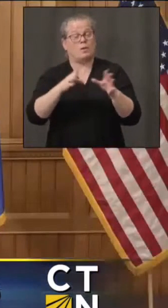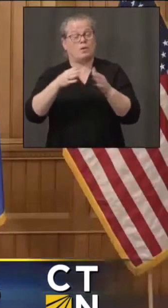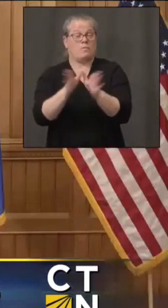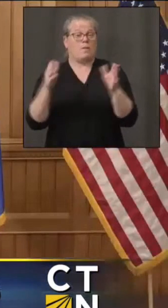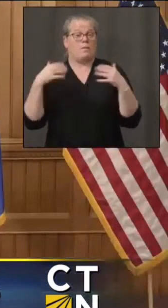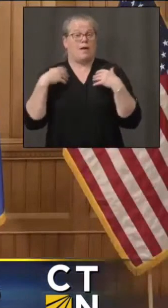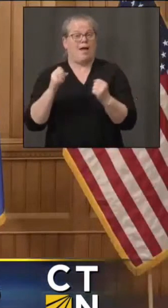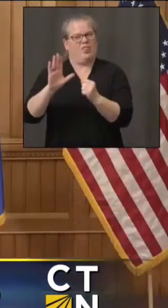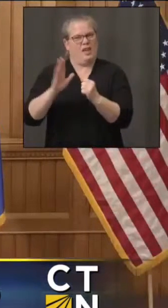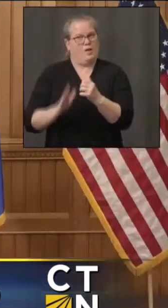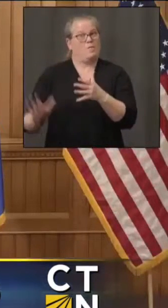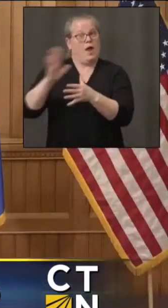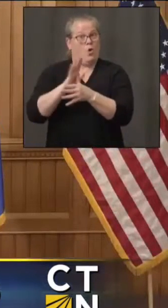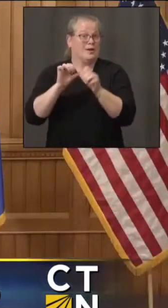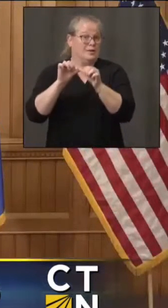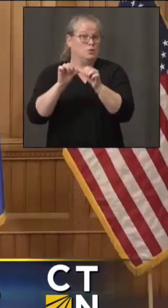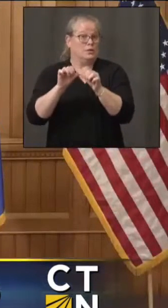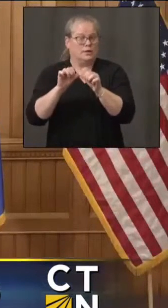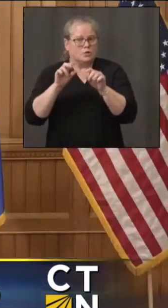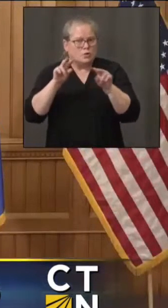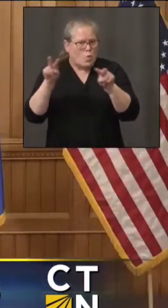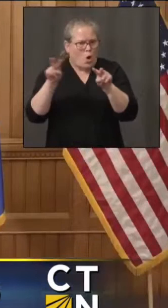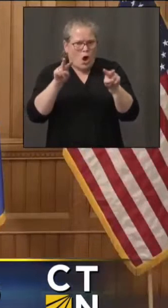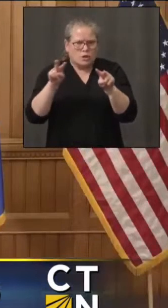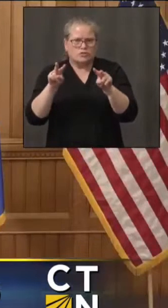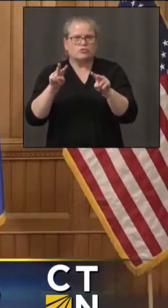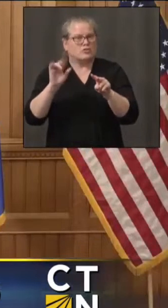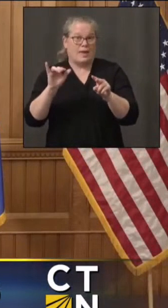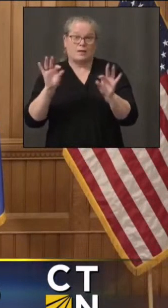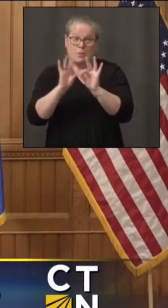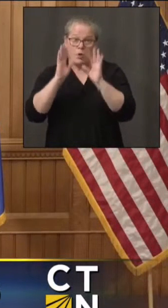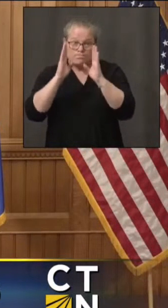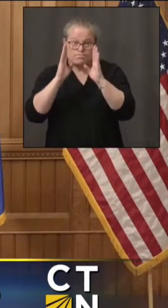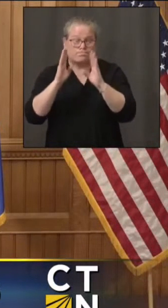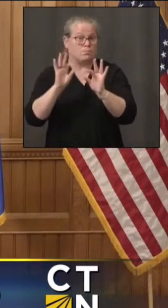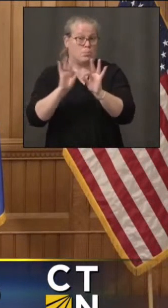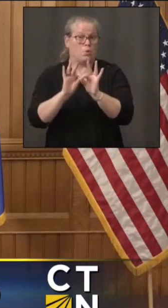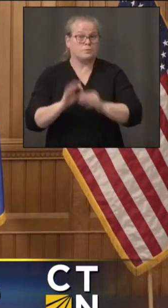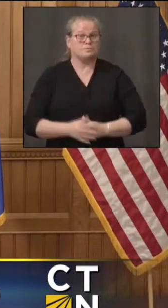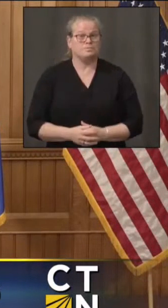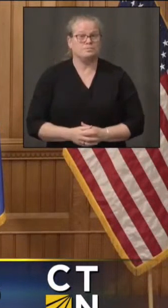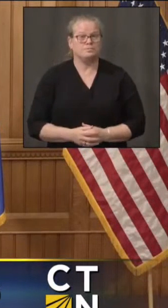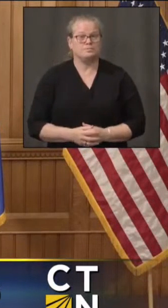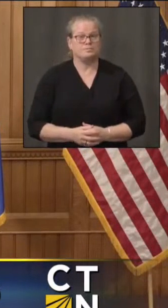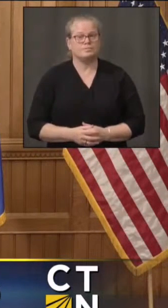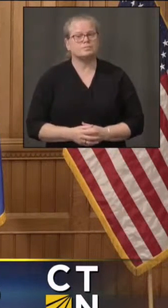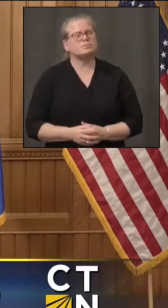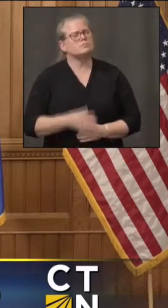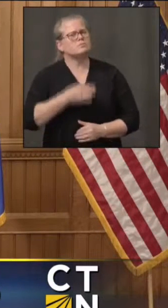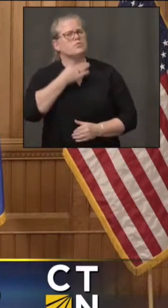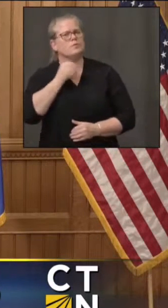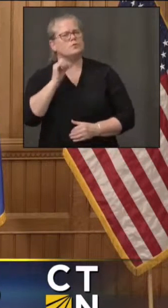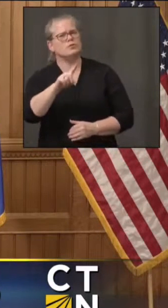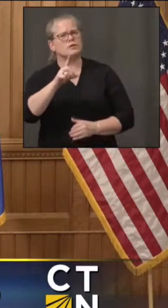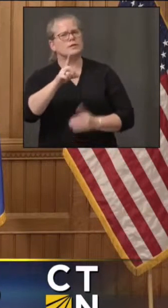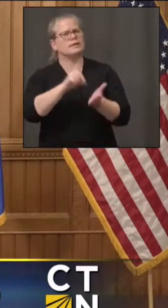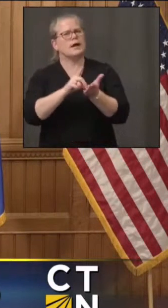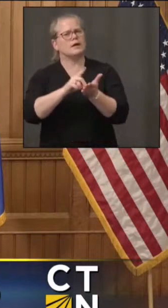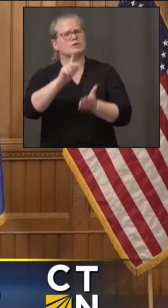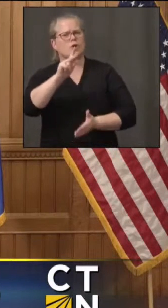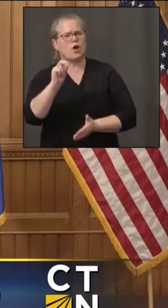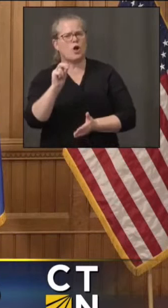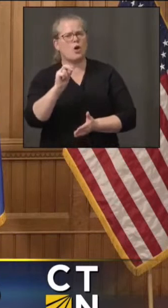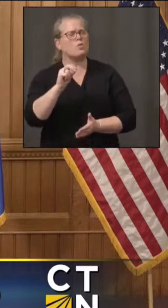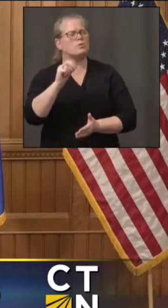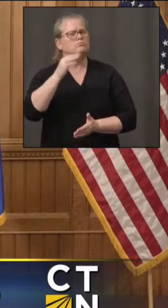Could I ask you what your opinion, Dr. Coe, is on, for lack of a better description, the antics